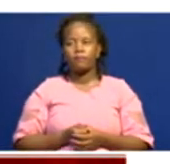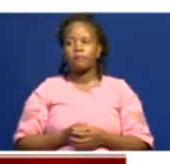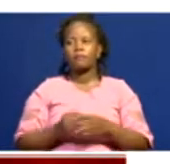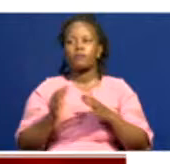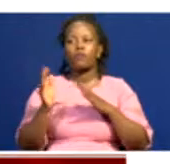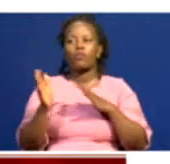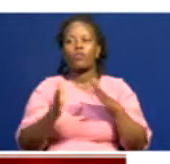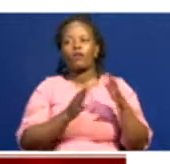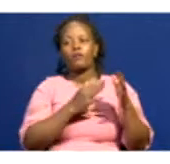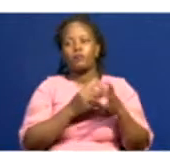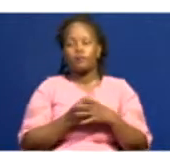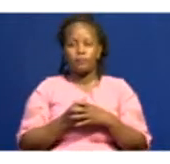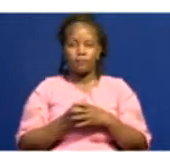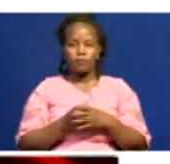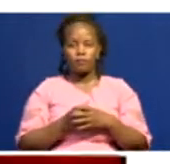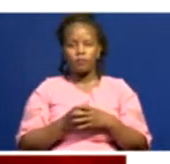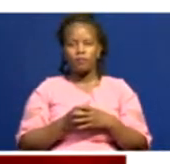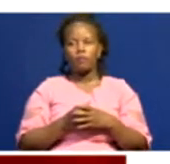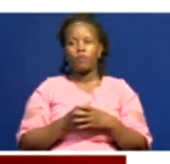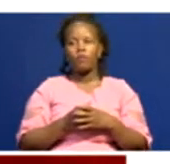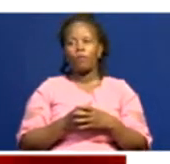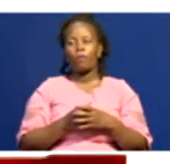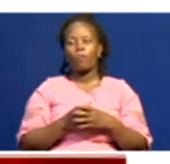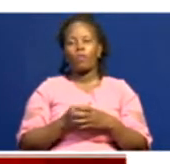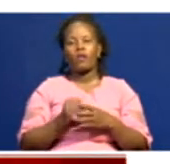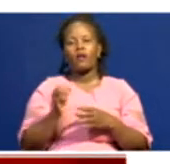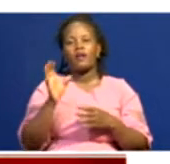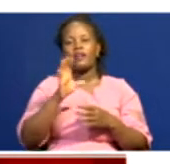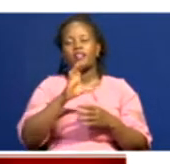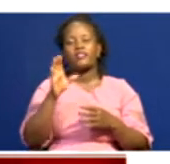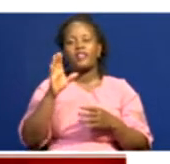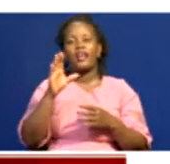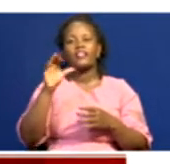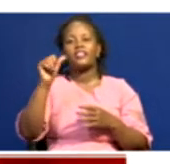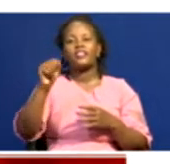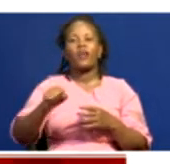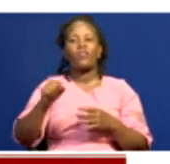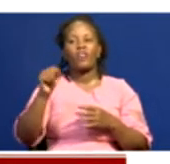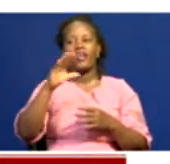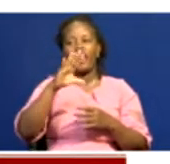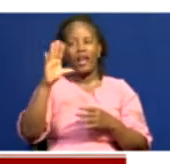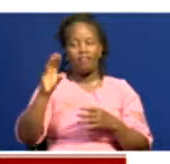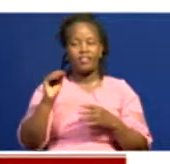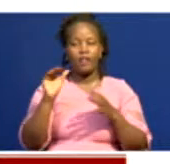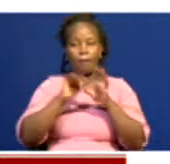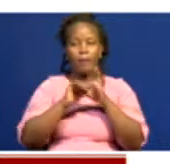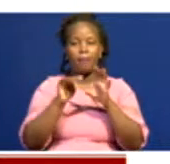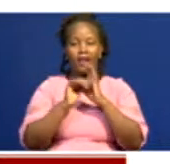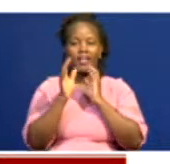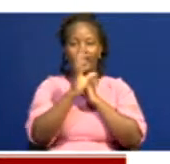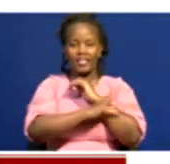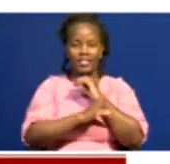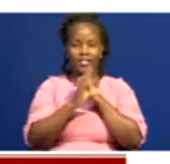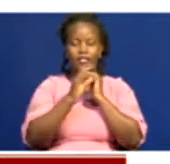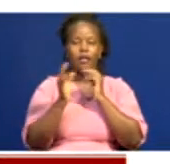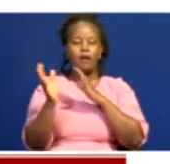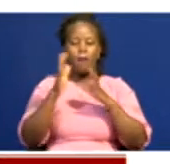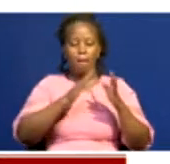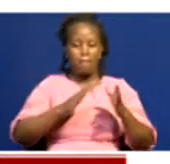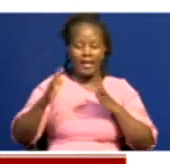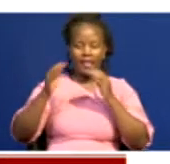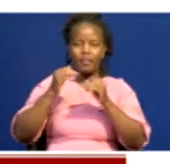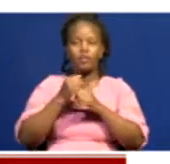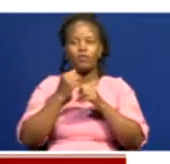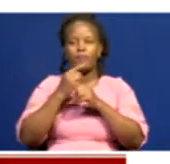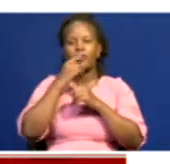Now, the common market for Eastern and Southern Africa member states plan to start phasing out roaming rates from